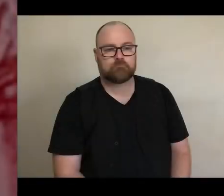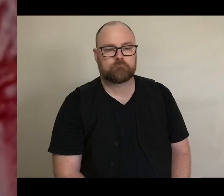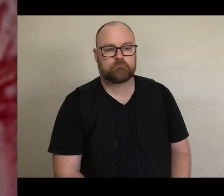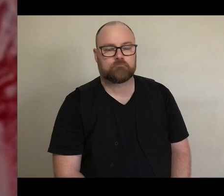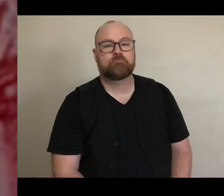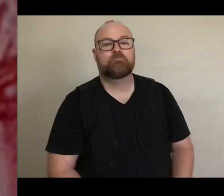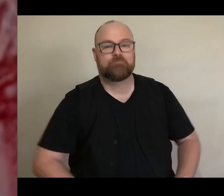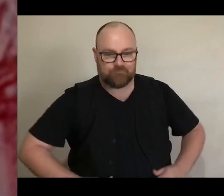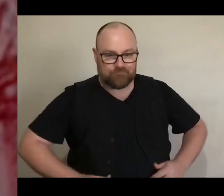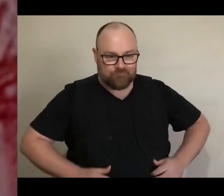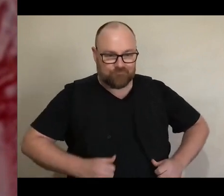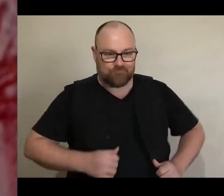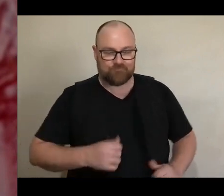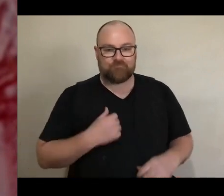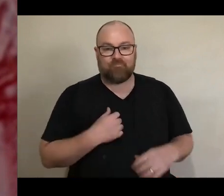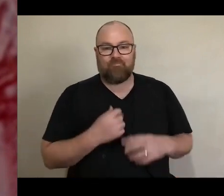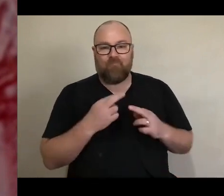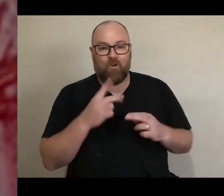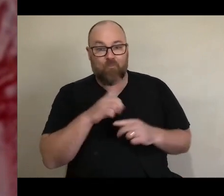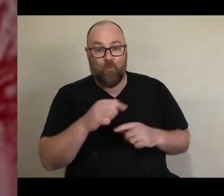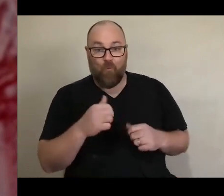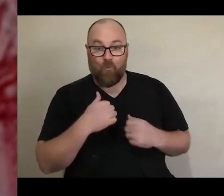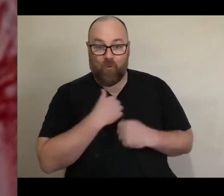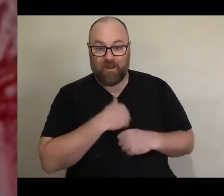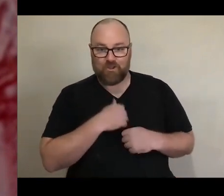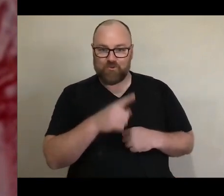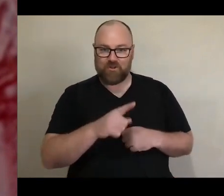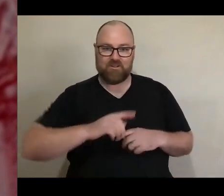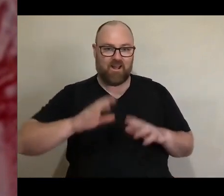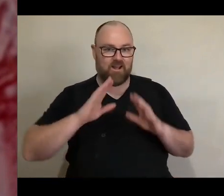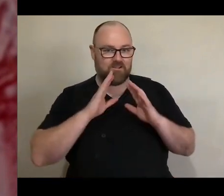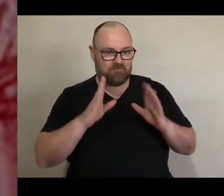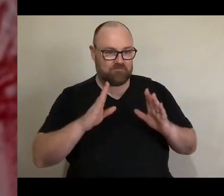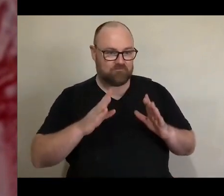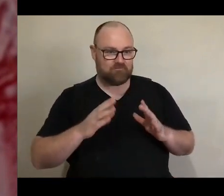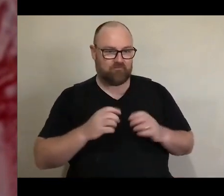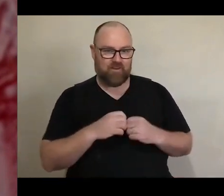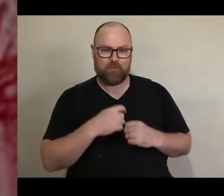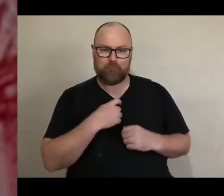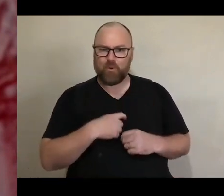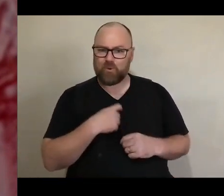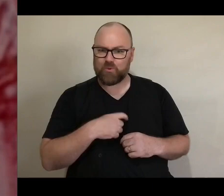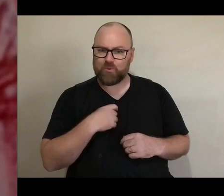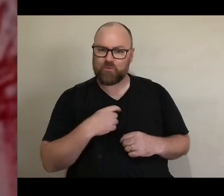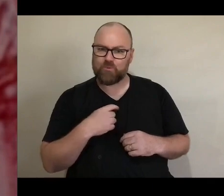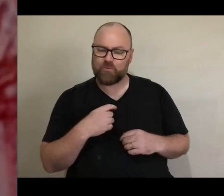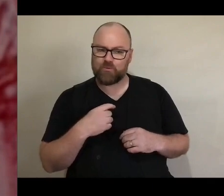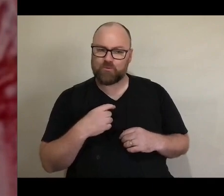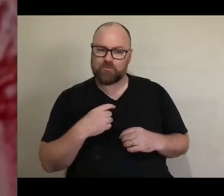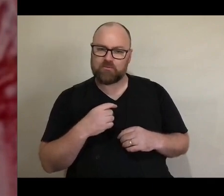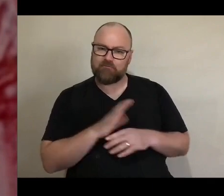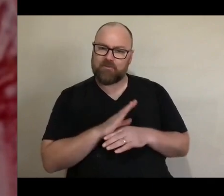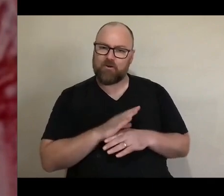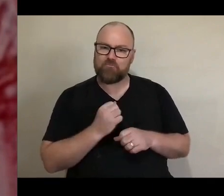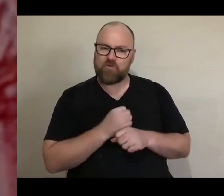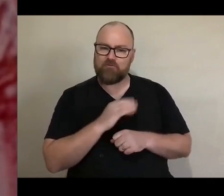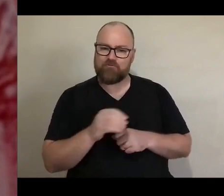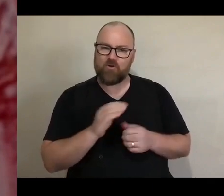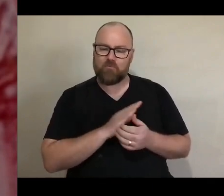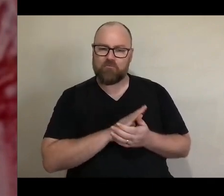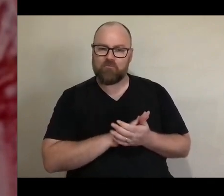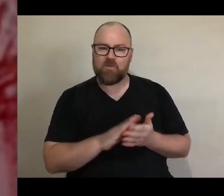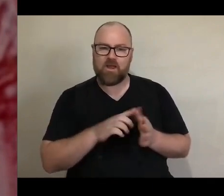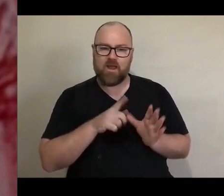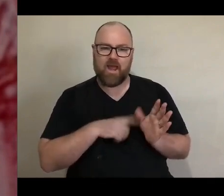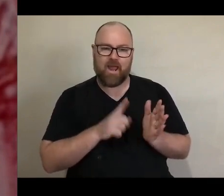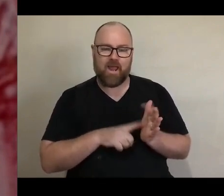I hope you all enjoyed that incredibly personal film created by Hayley Miller-Baker, really reflecting